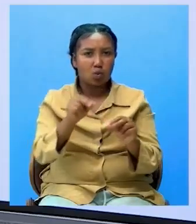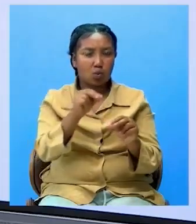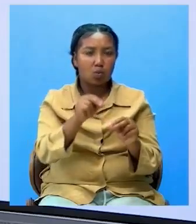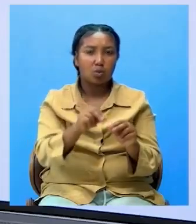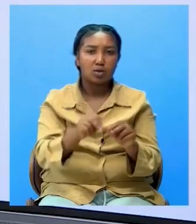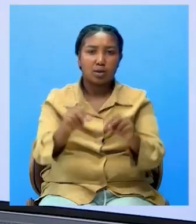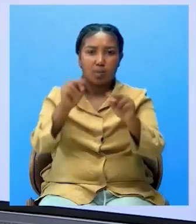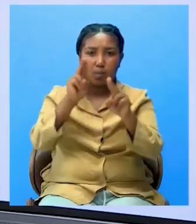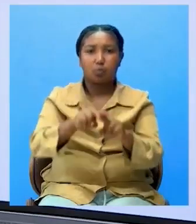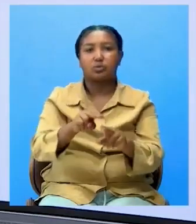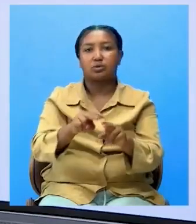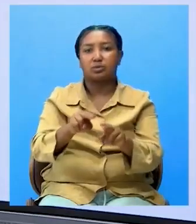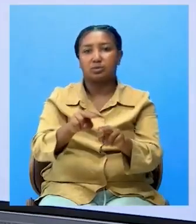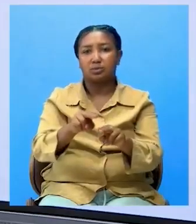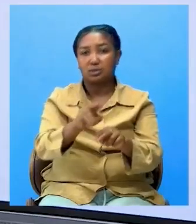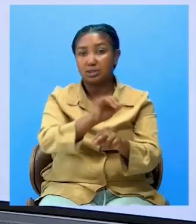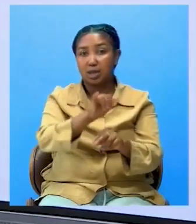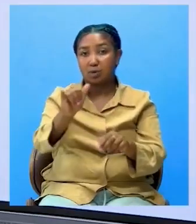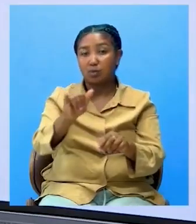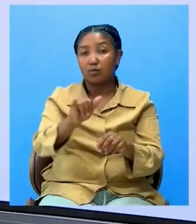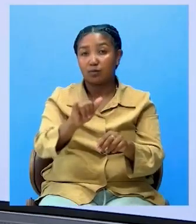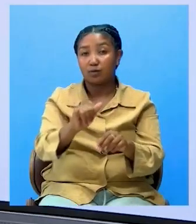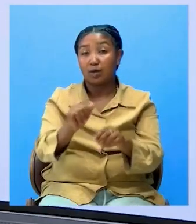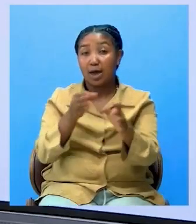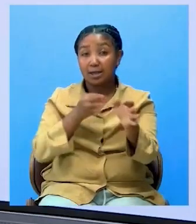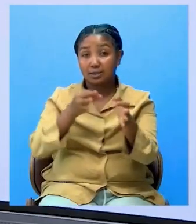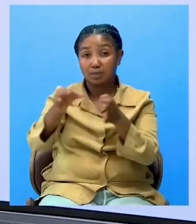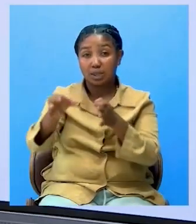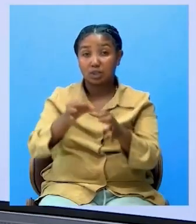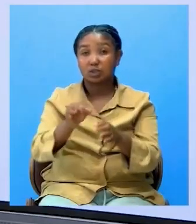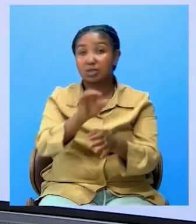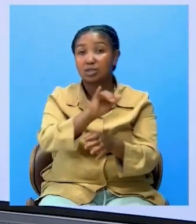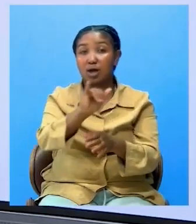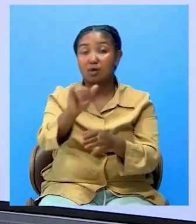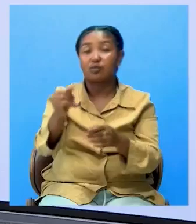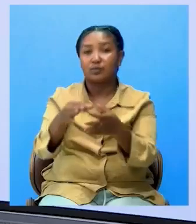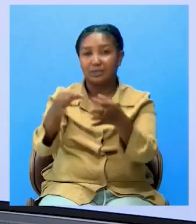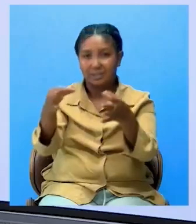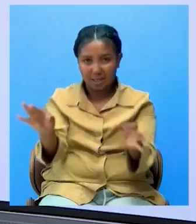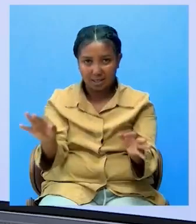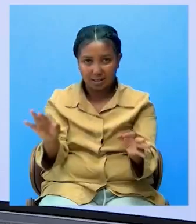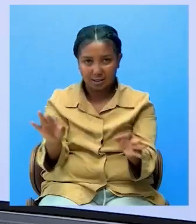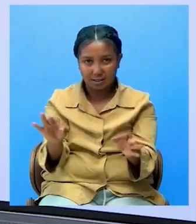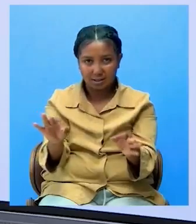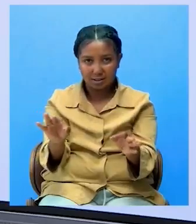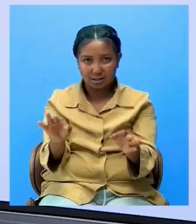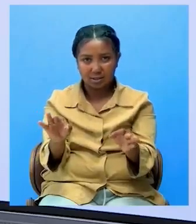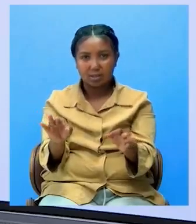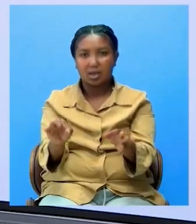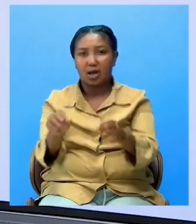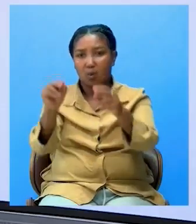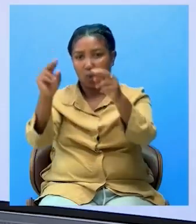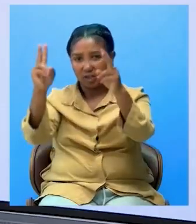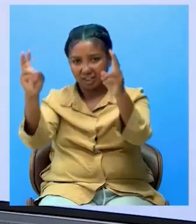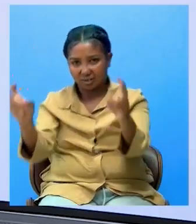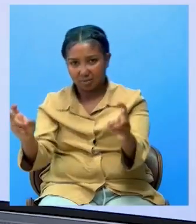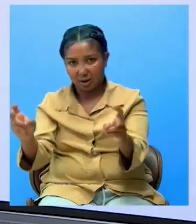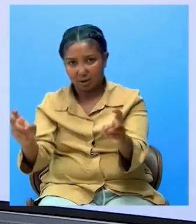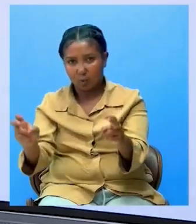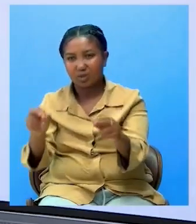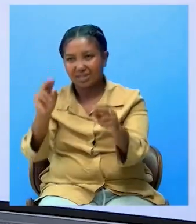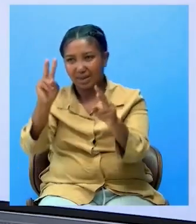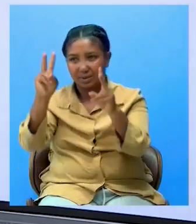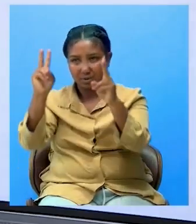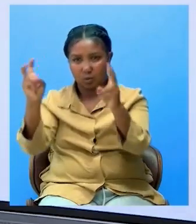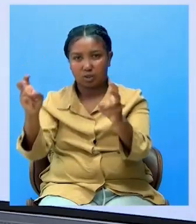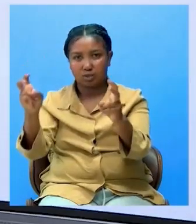have to put such kinds of expressions or such kinds of sentence in a quotation mark, in double quotation